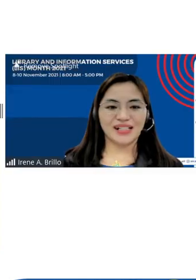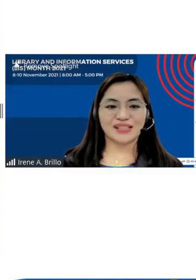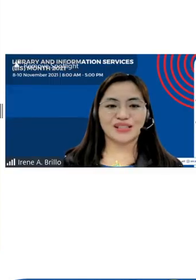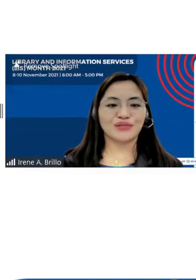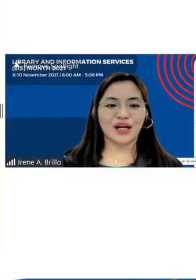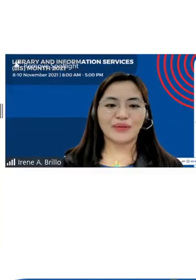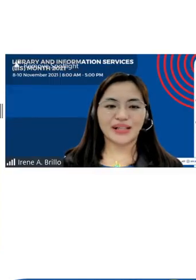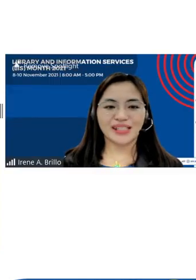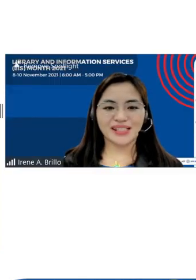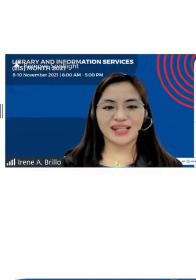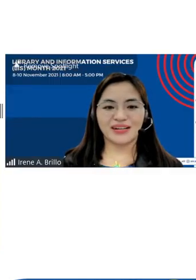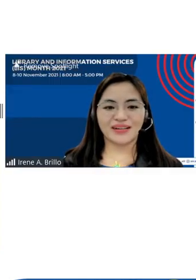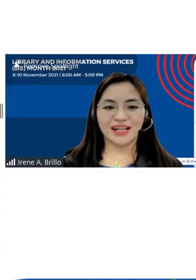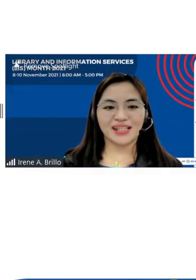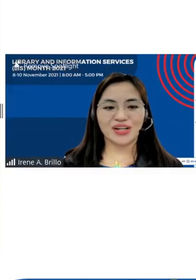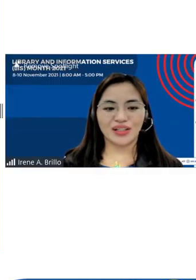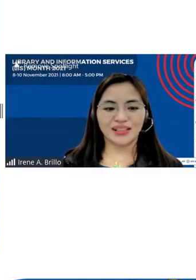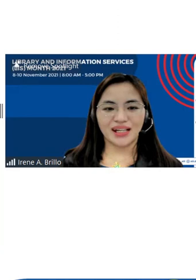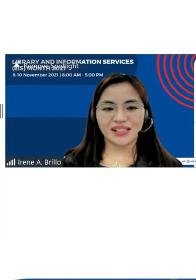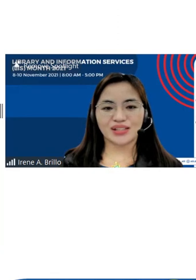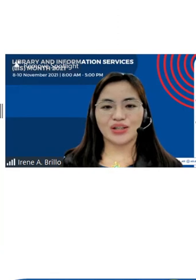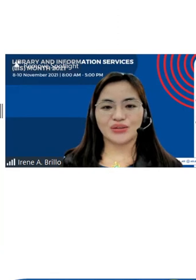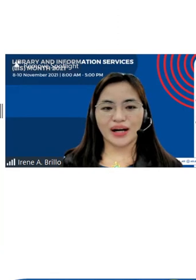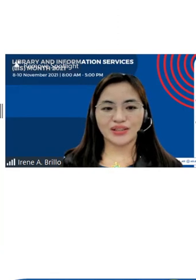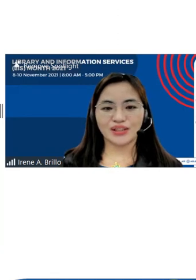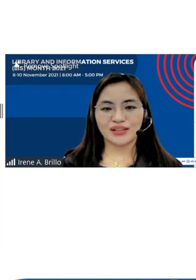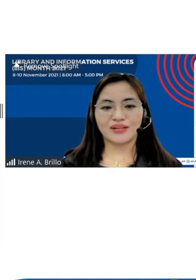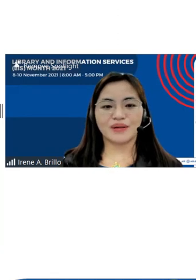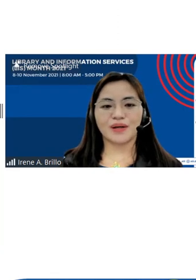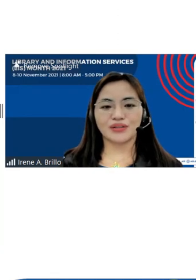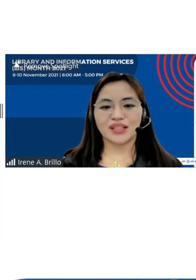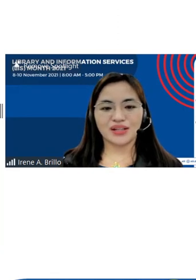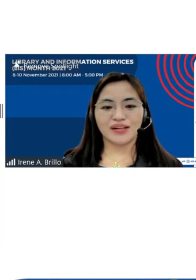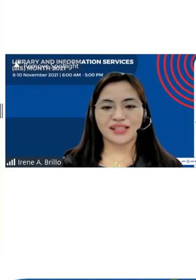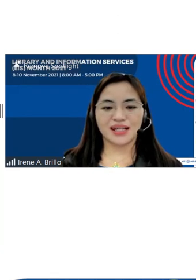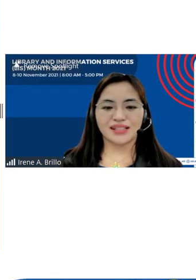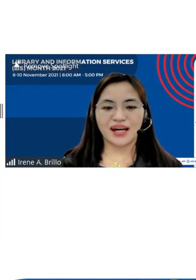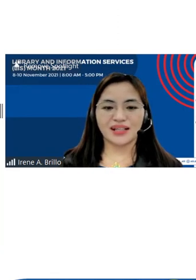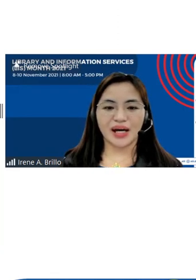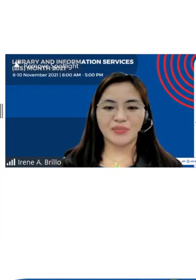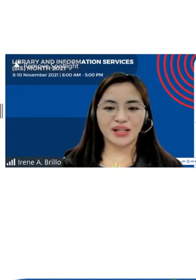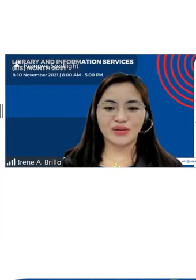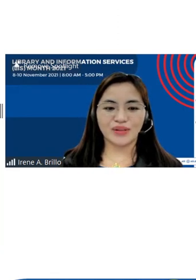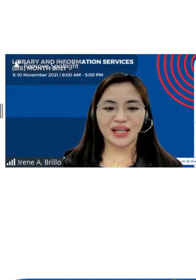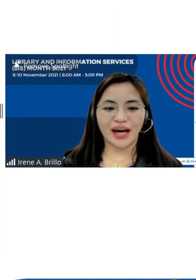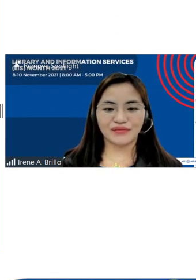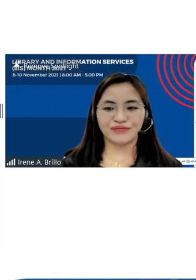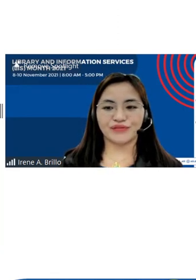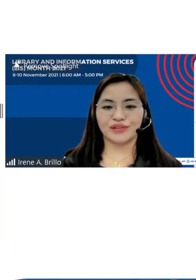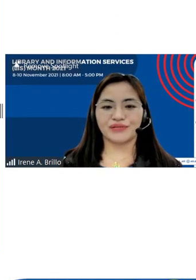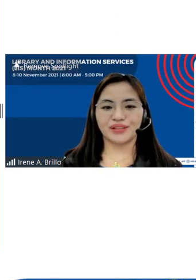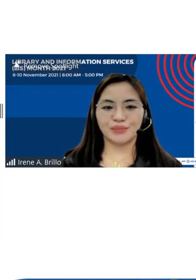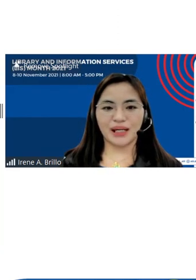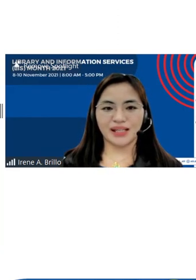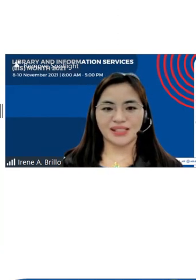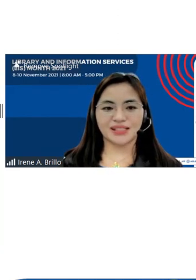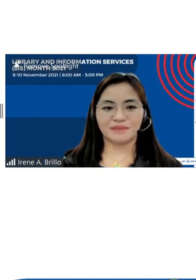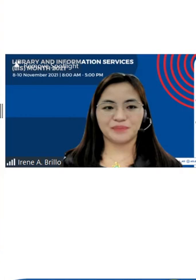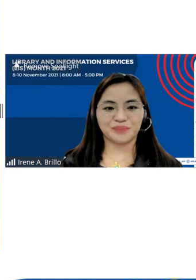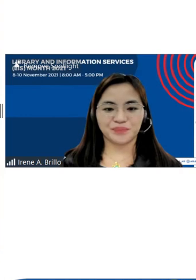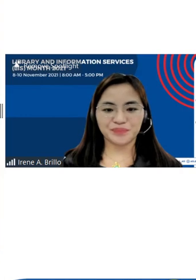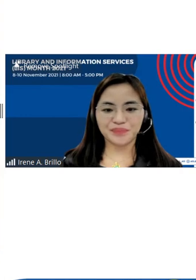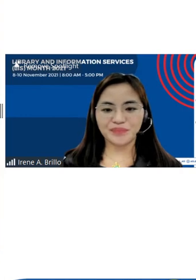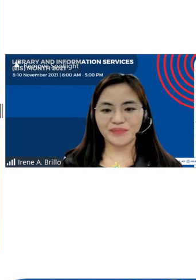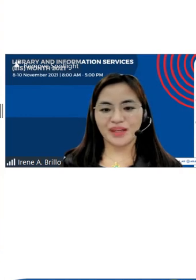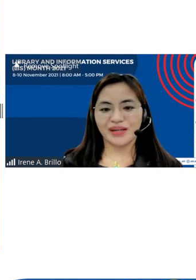the winners of our essay writing contest on what do you love about DOST-STII library, we have for third place.